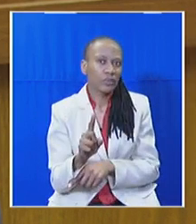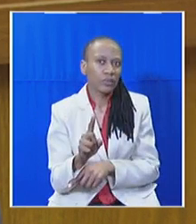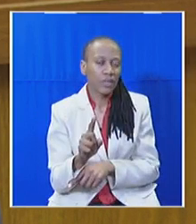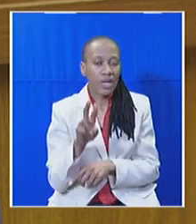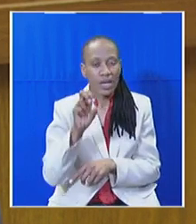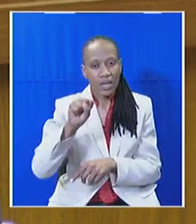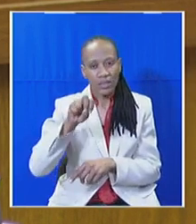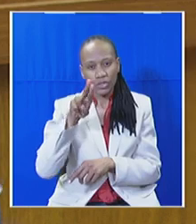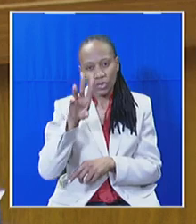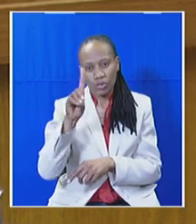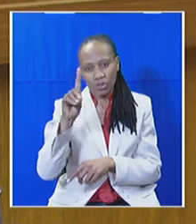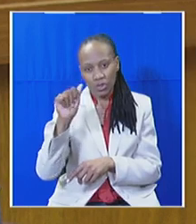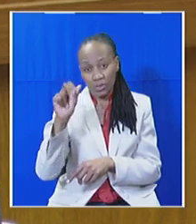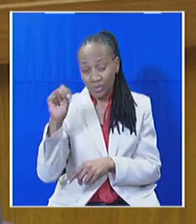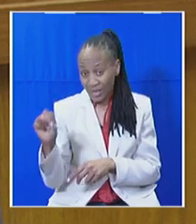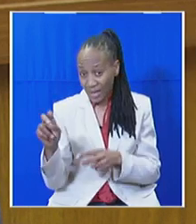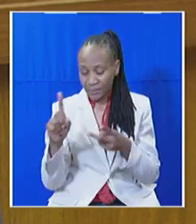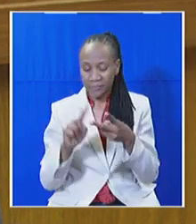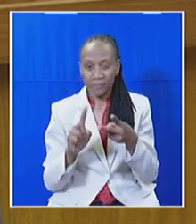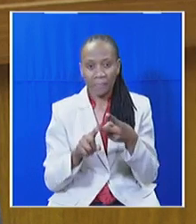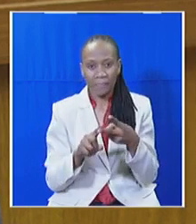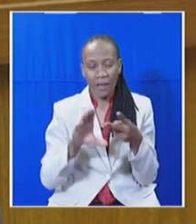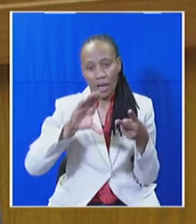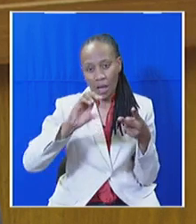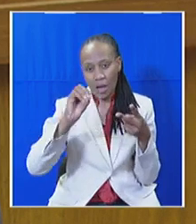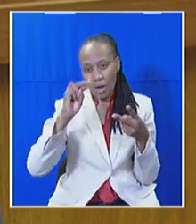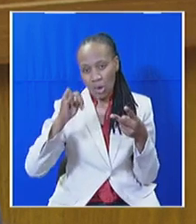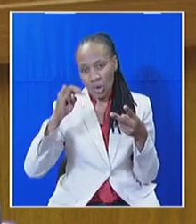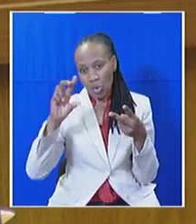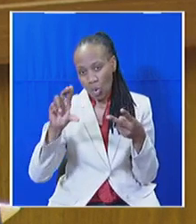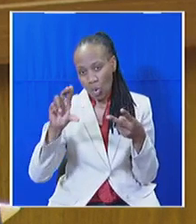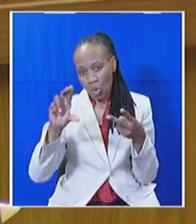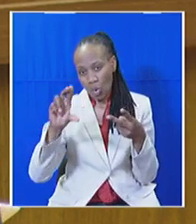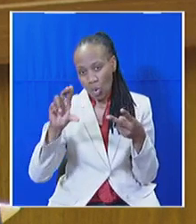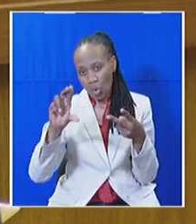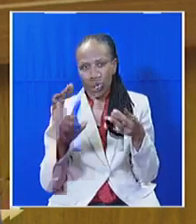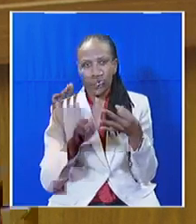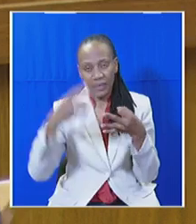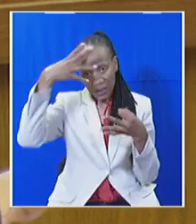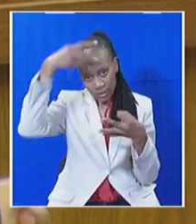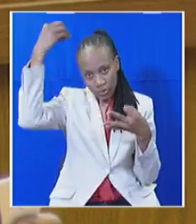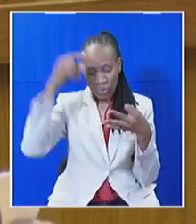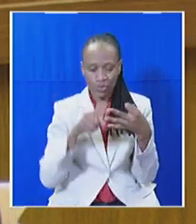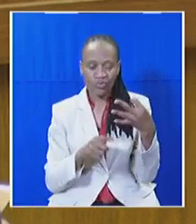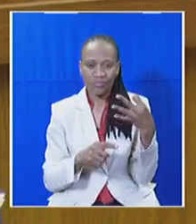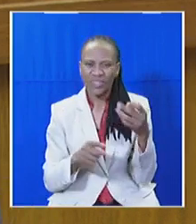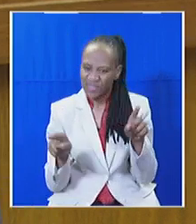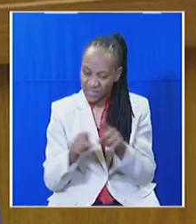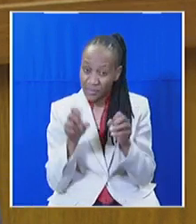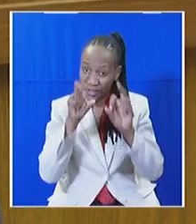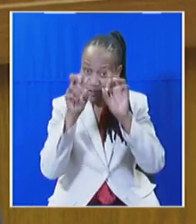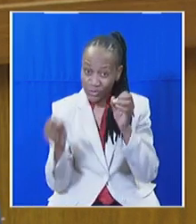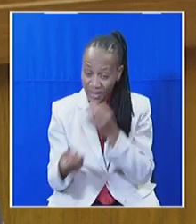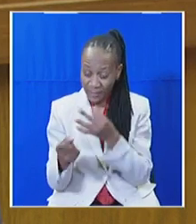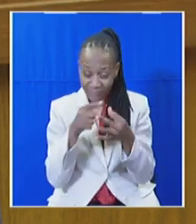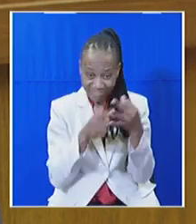Sudan, the Democratic Republic of Congo, and Lesotho, to mention a few.